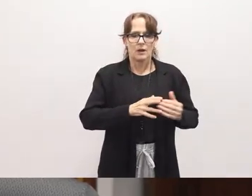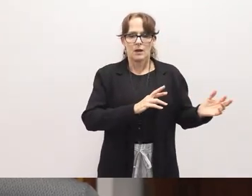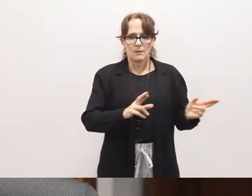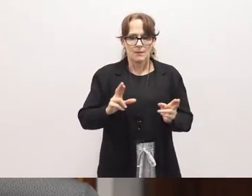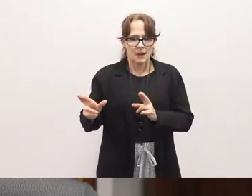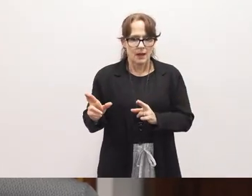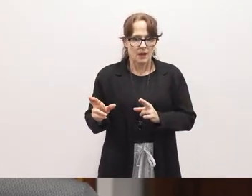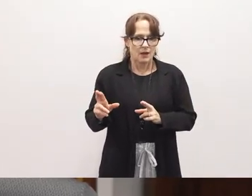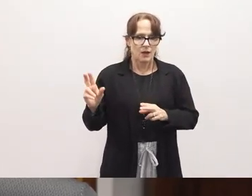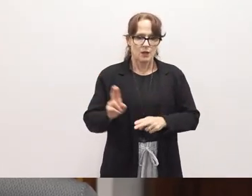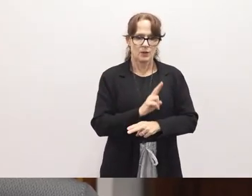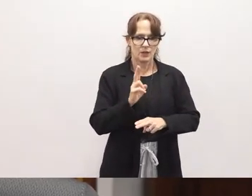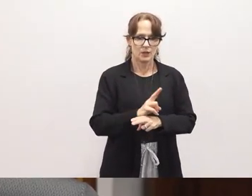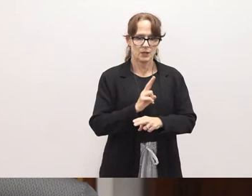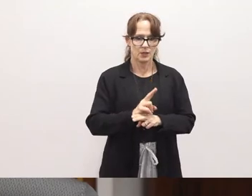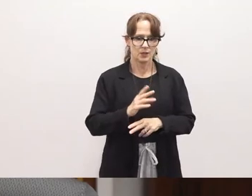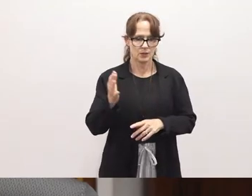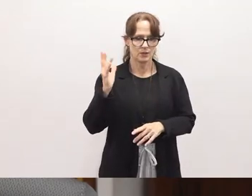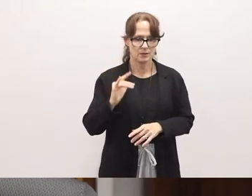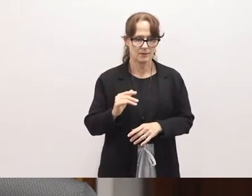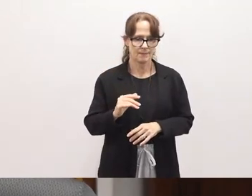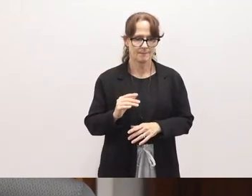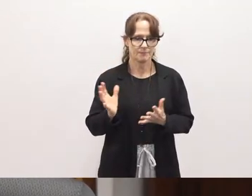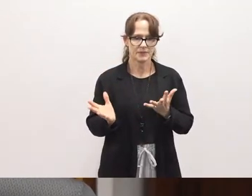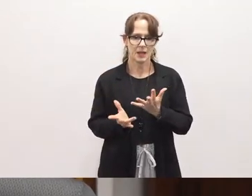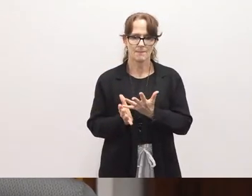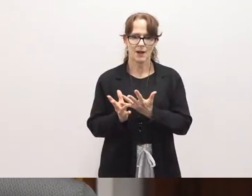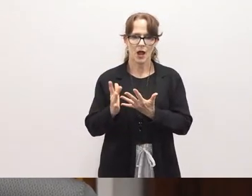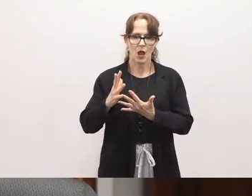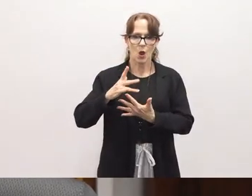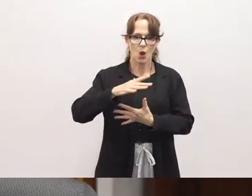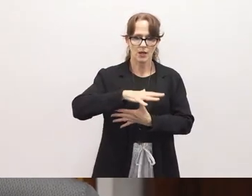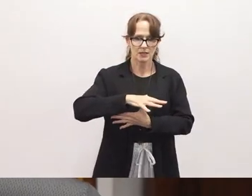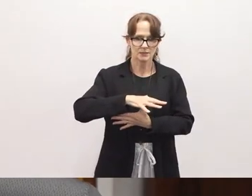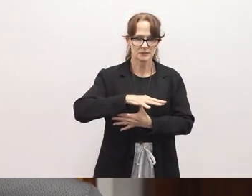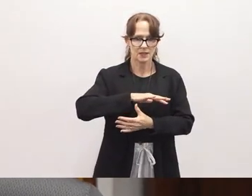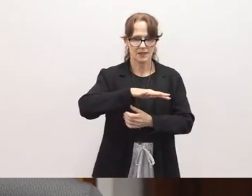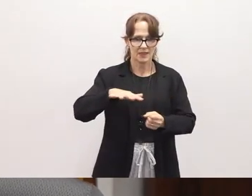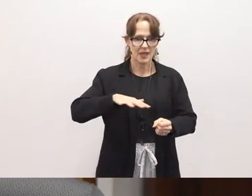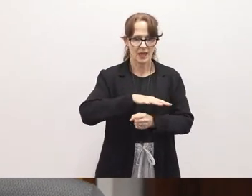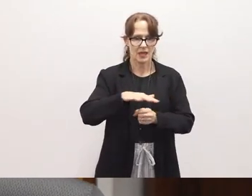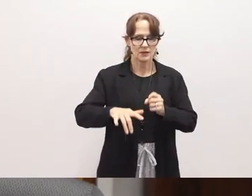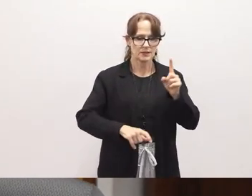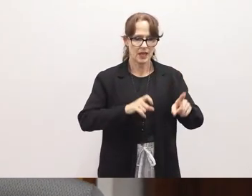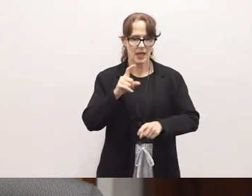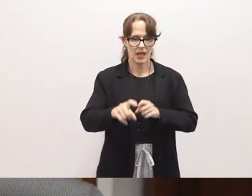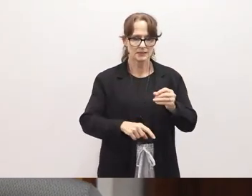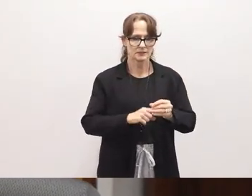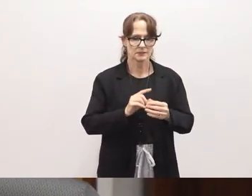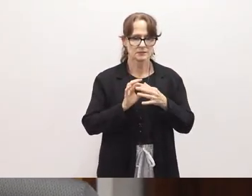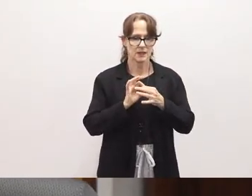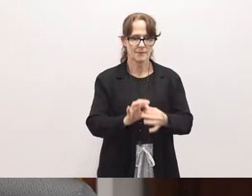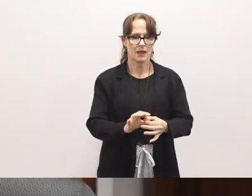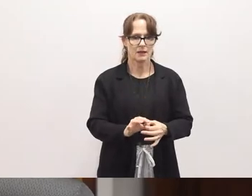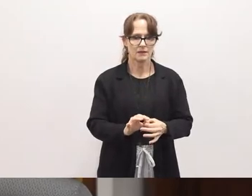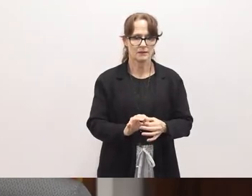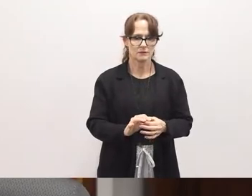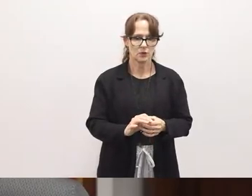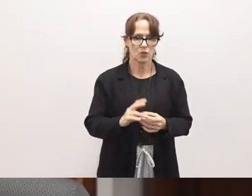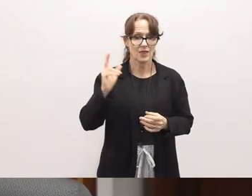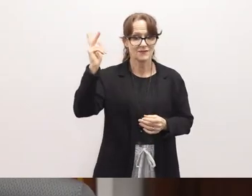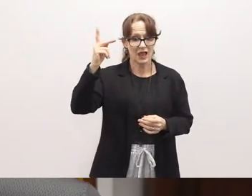prepared. And we used this term earlier today, prioritize what areas I was going to ask questions around. So the whole